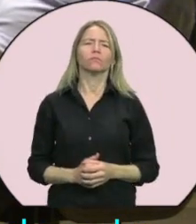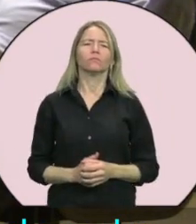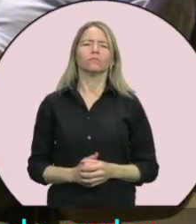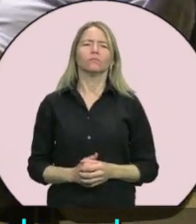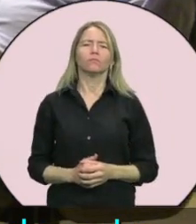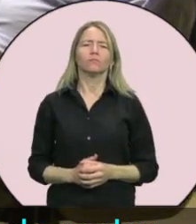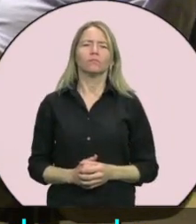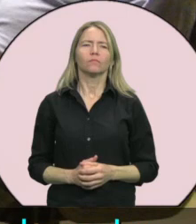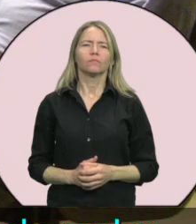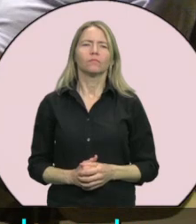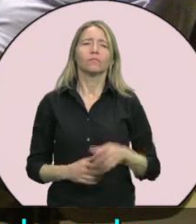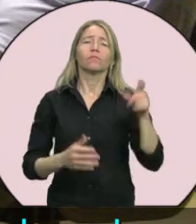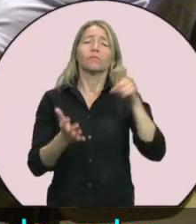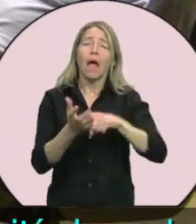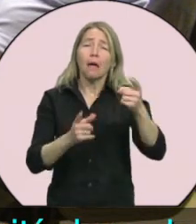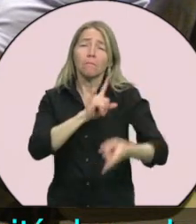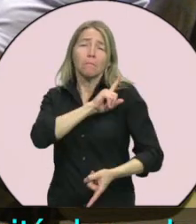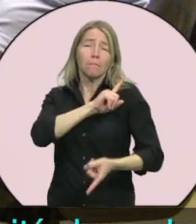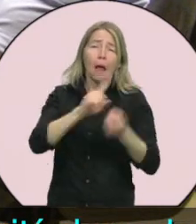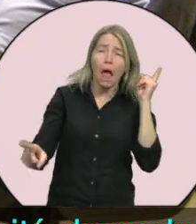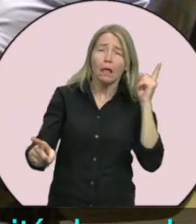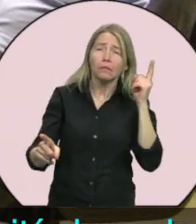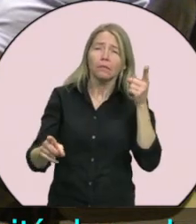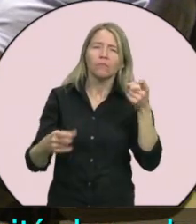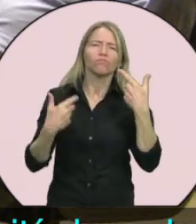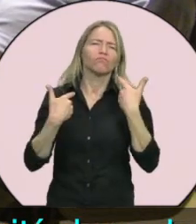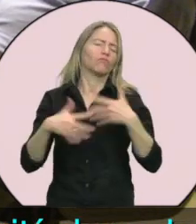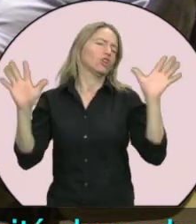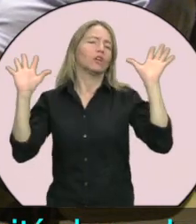was young. When she got sick,